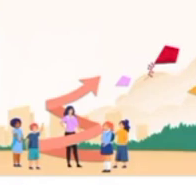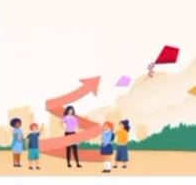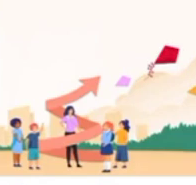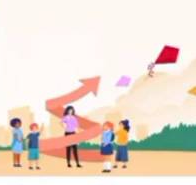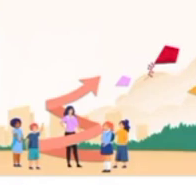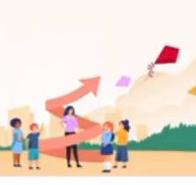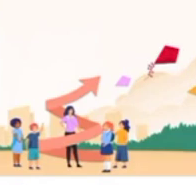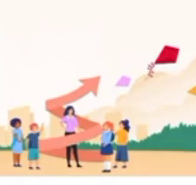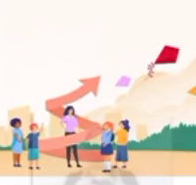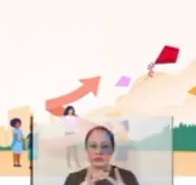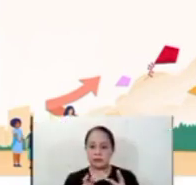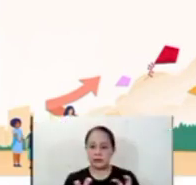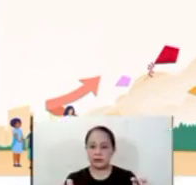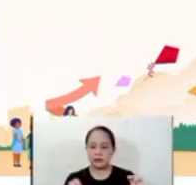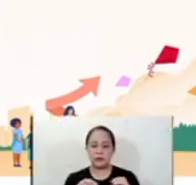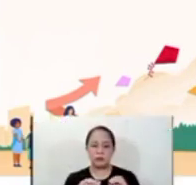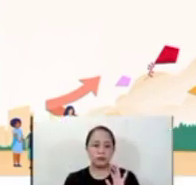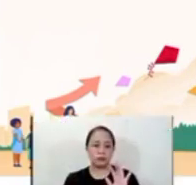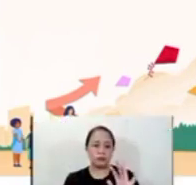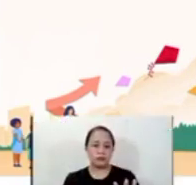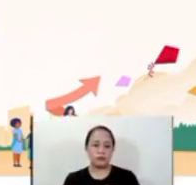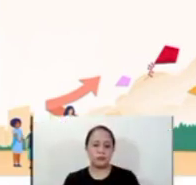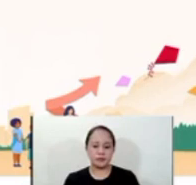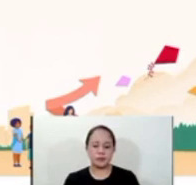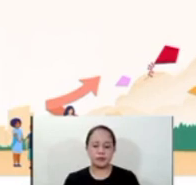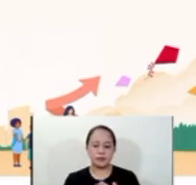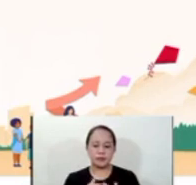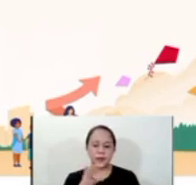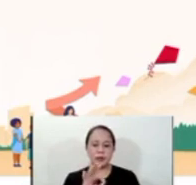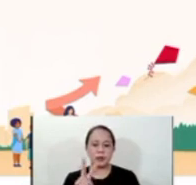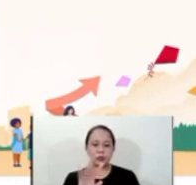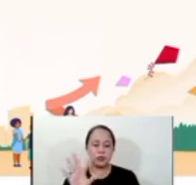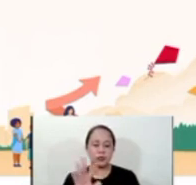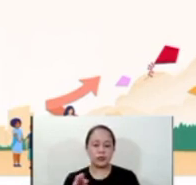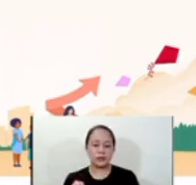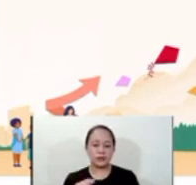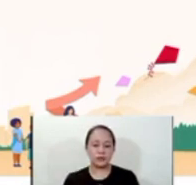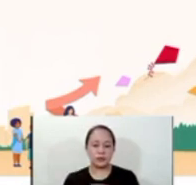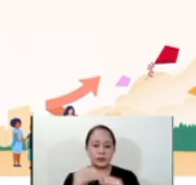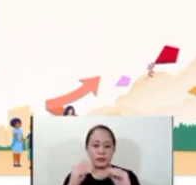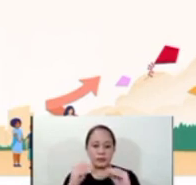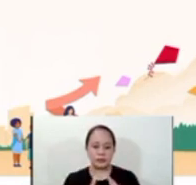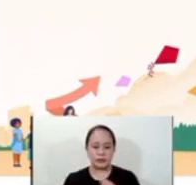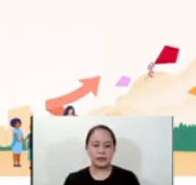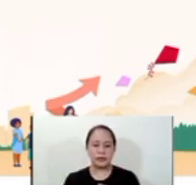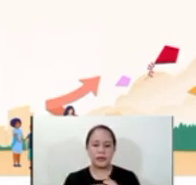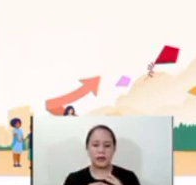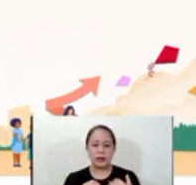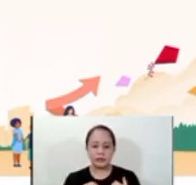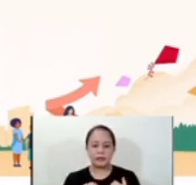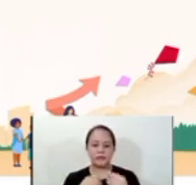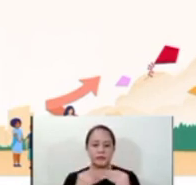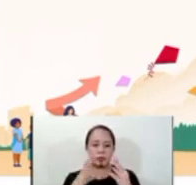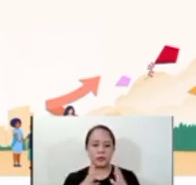the study further showed that 92% of teachers occupy teacher